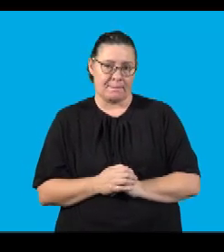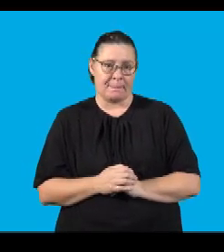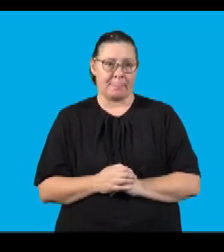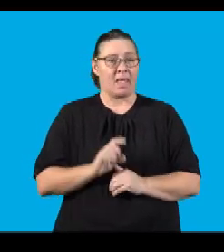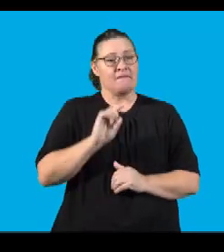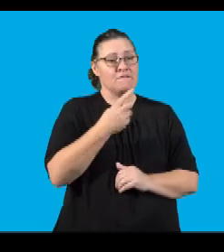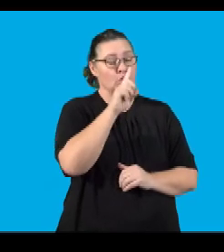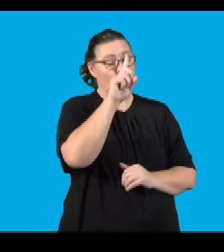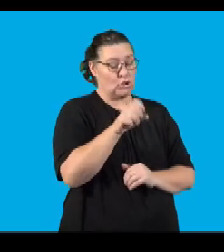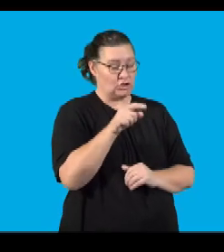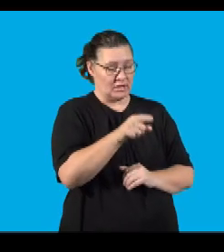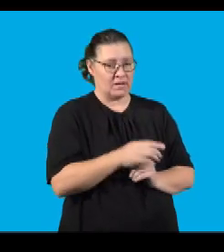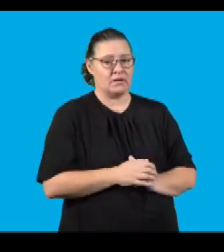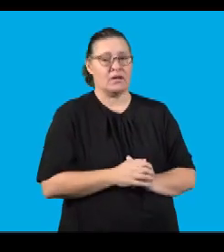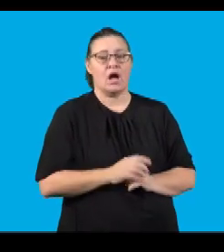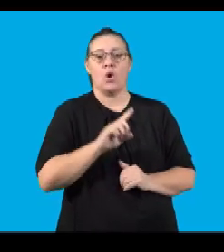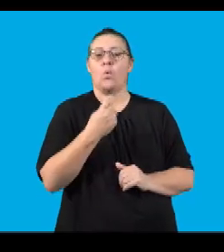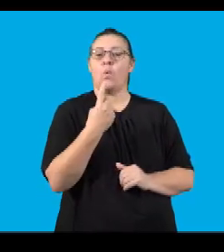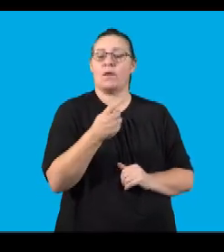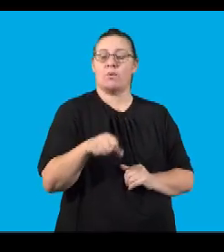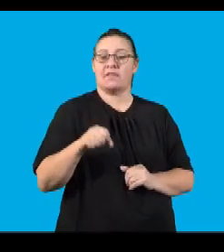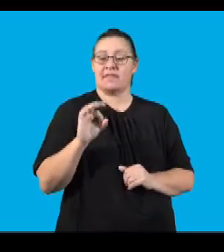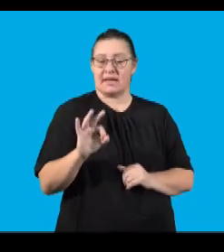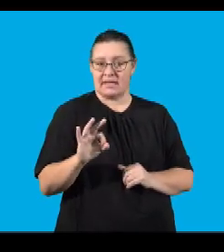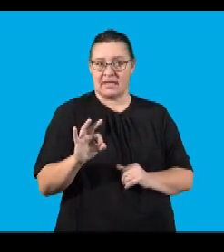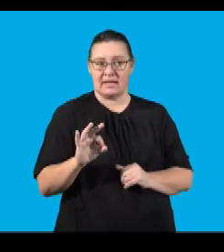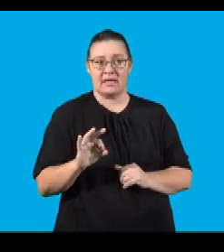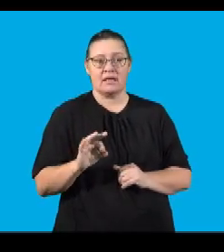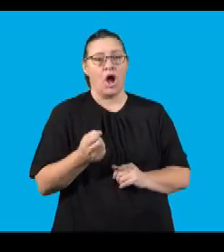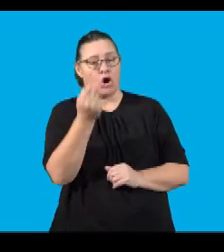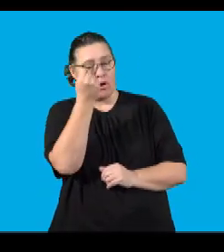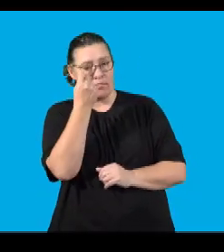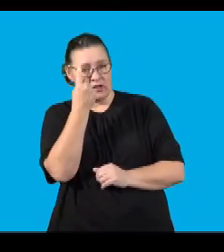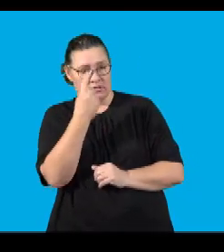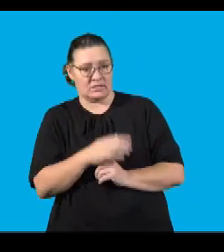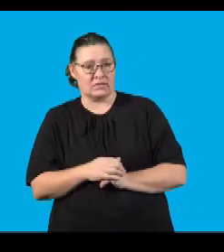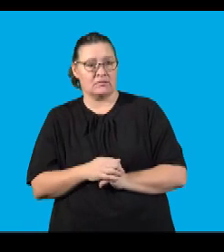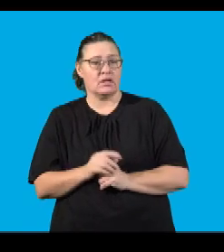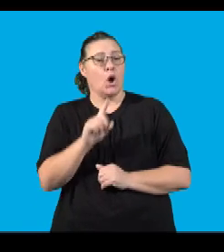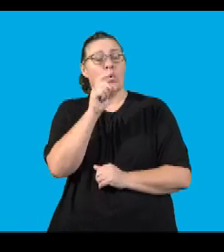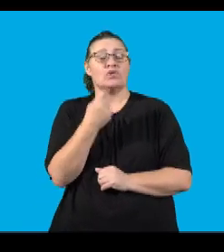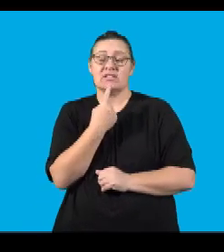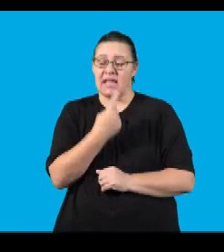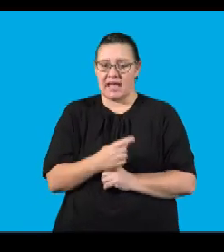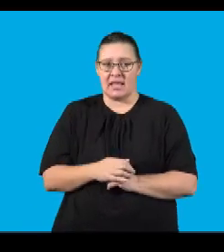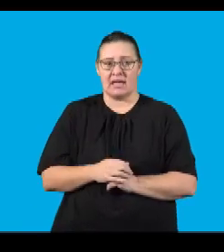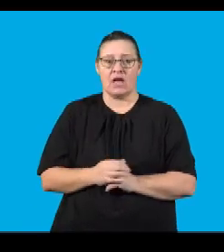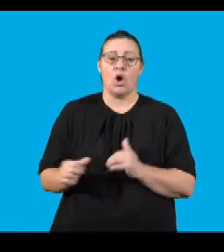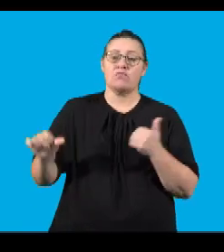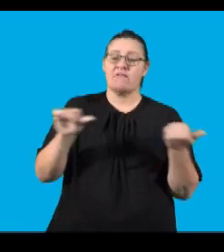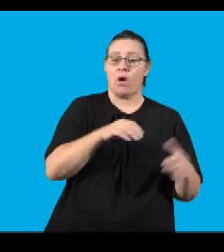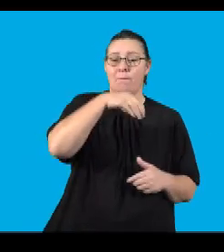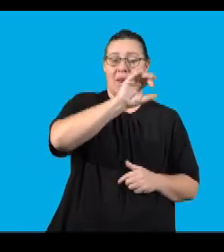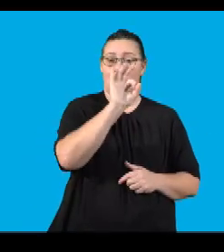The first question we will look at is question 1.3 in comprehension. The question says, refer